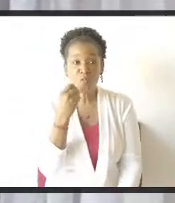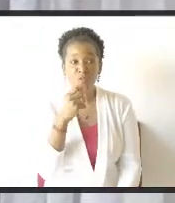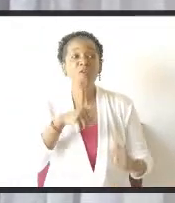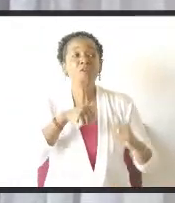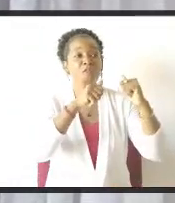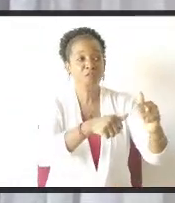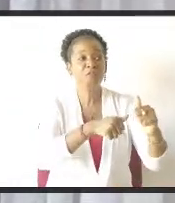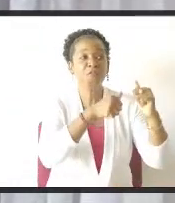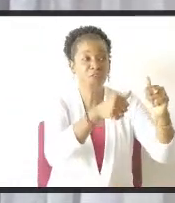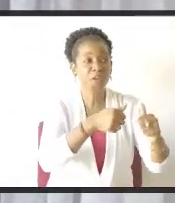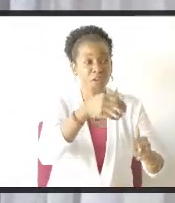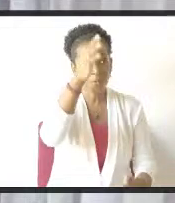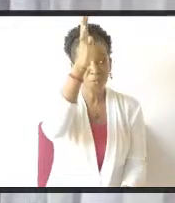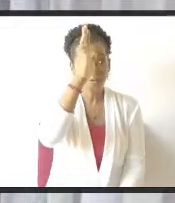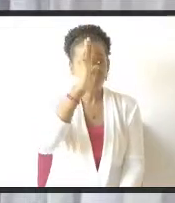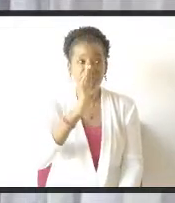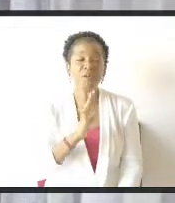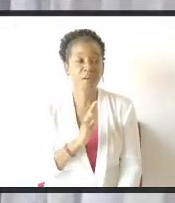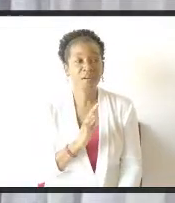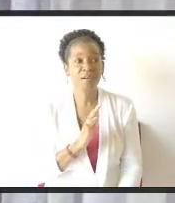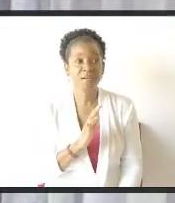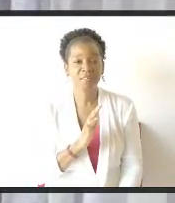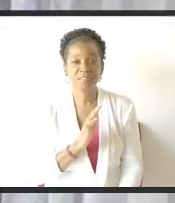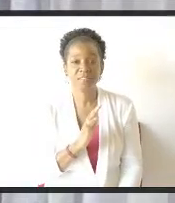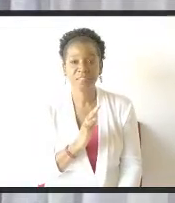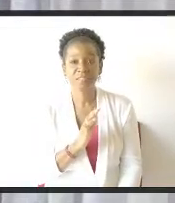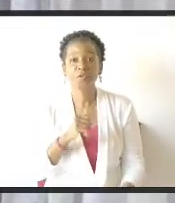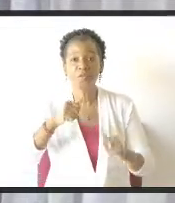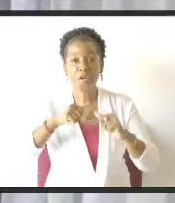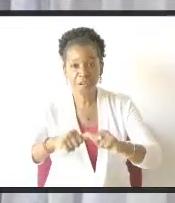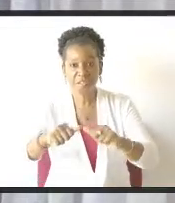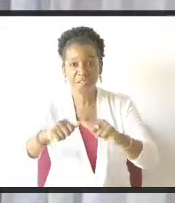I say as I close, can you say